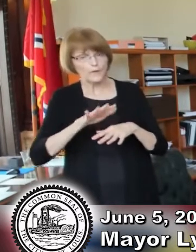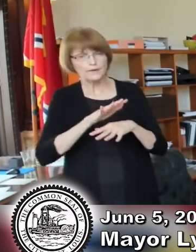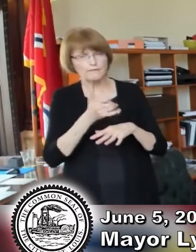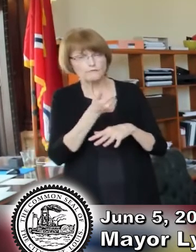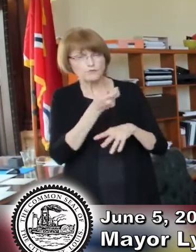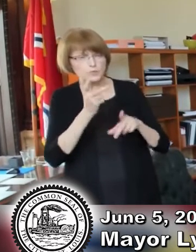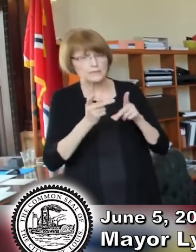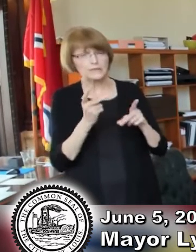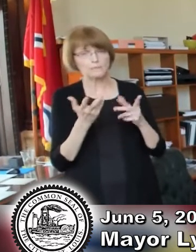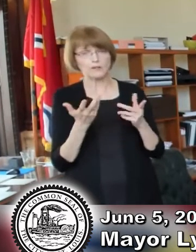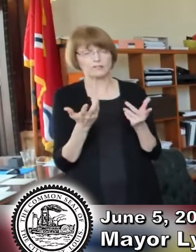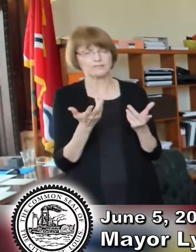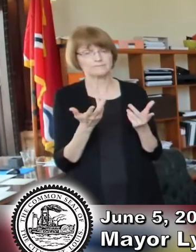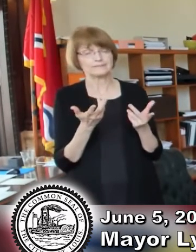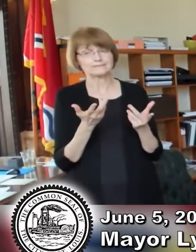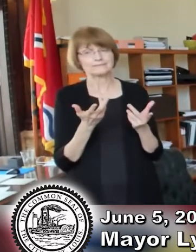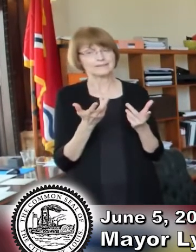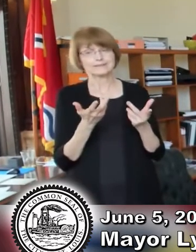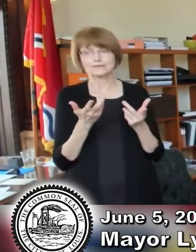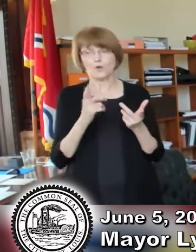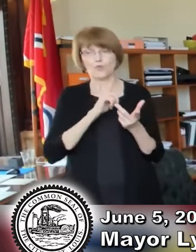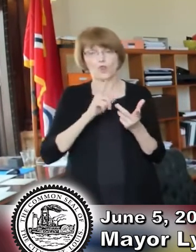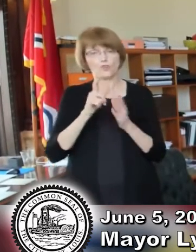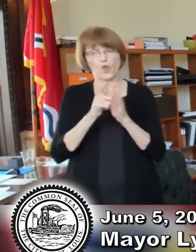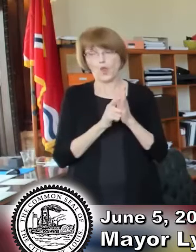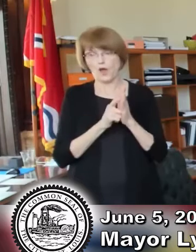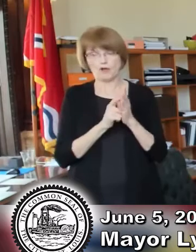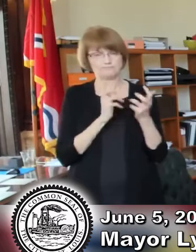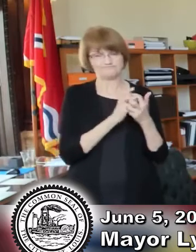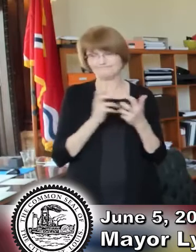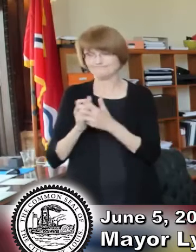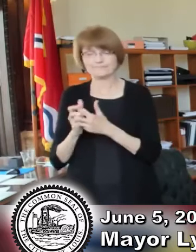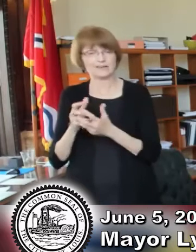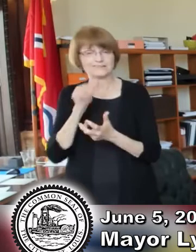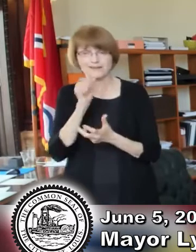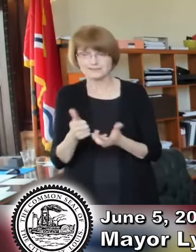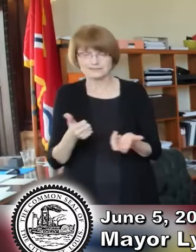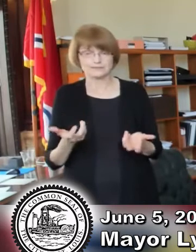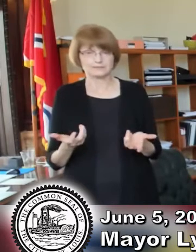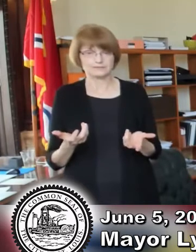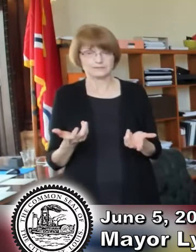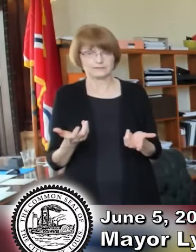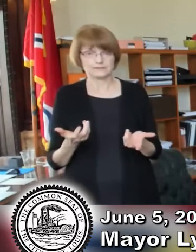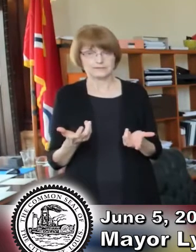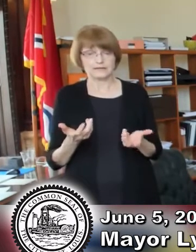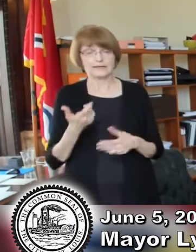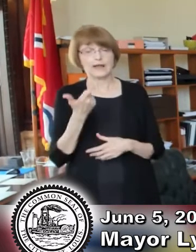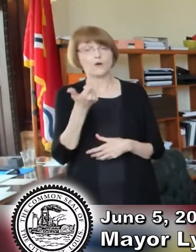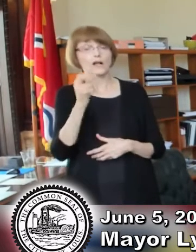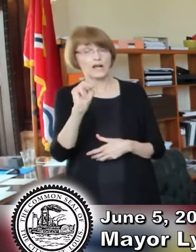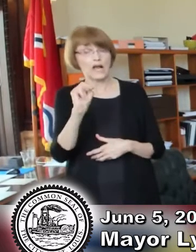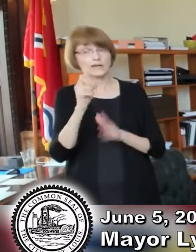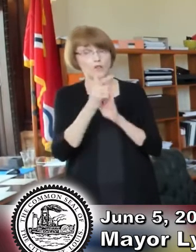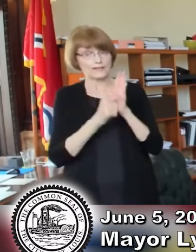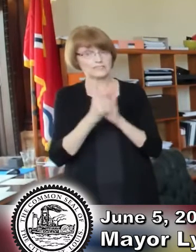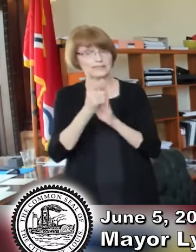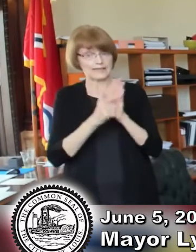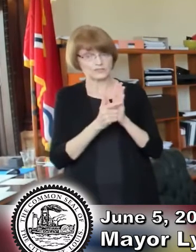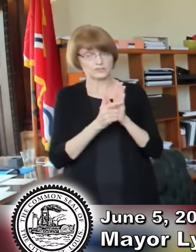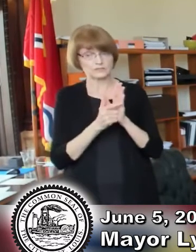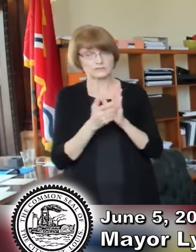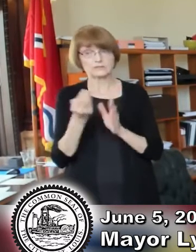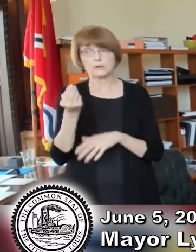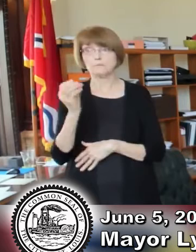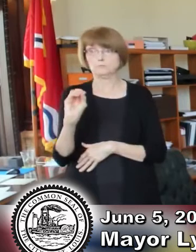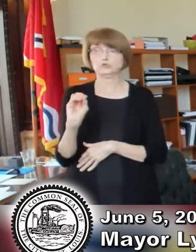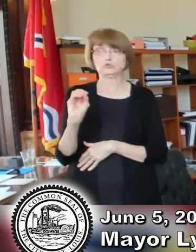community, and one size does not fit all on the laws. So with regard to gun legislation, Missouri is just